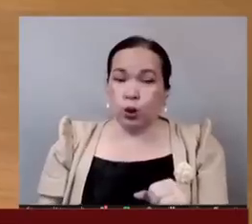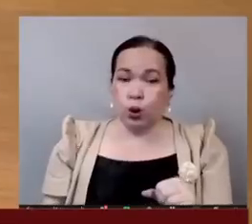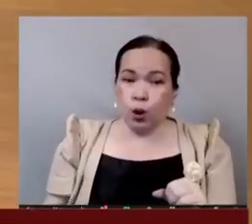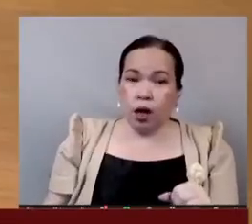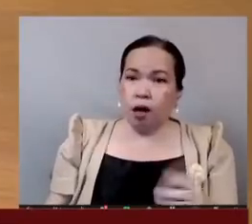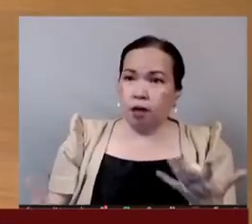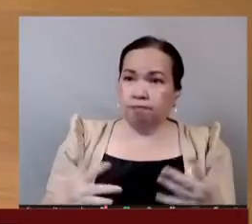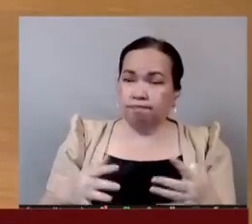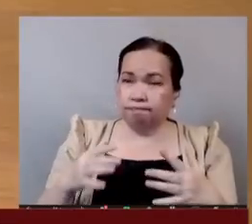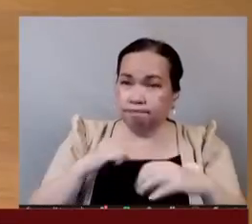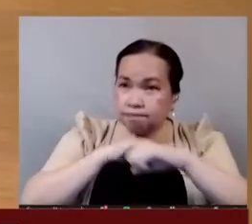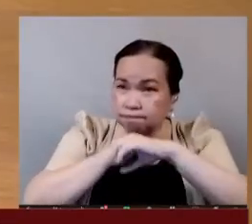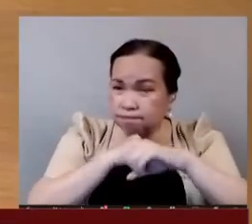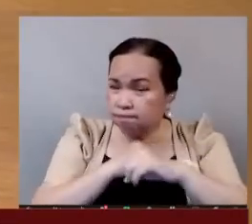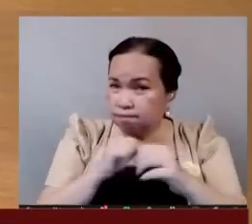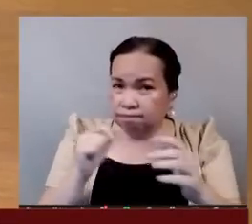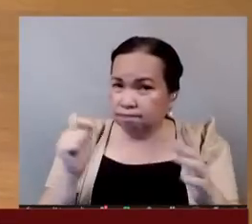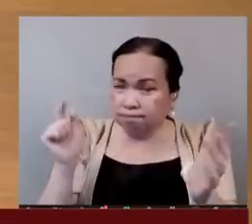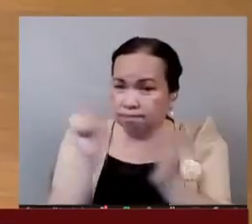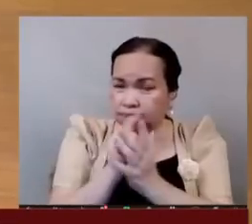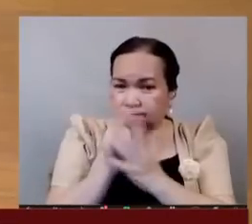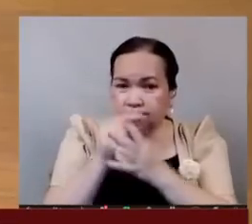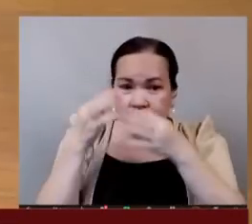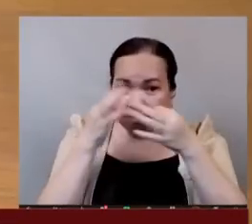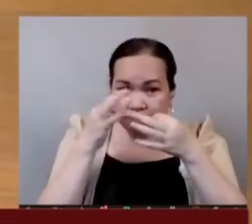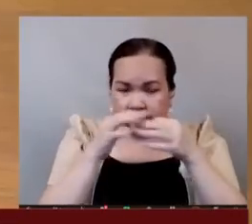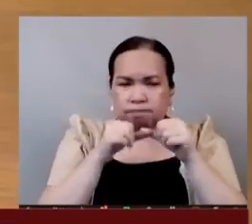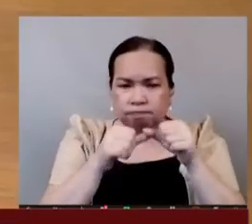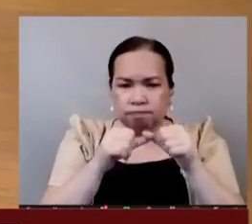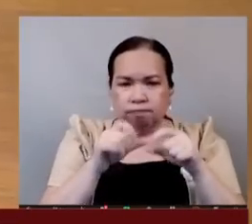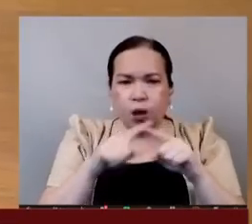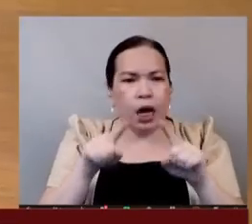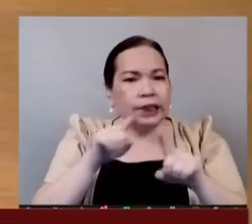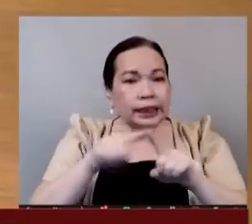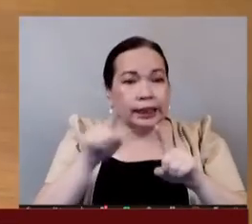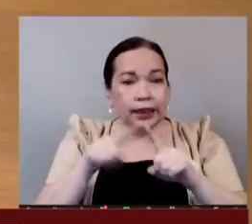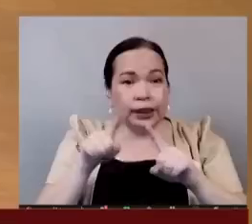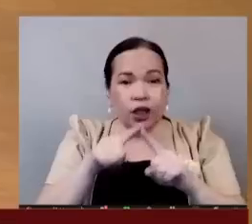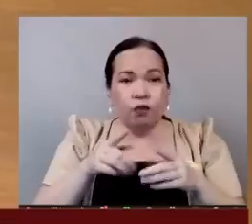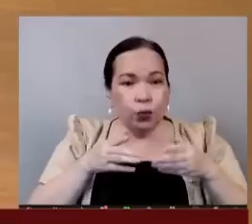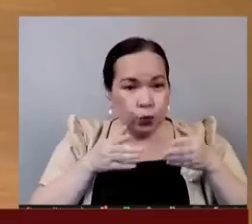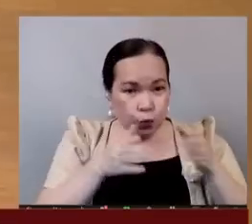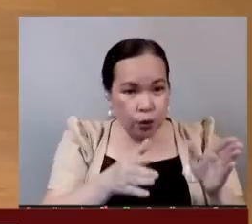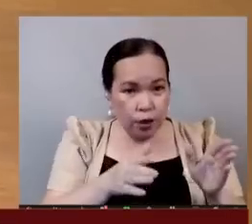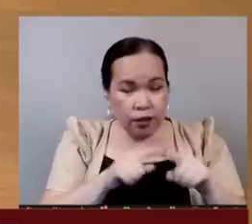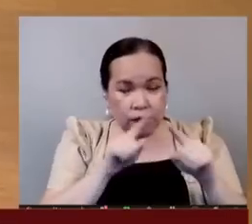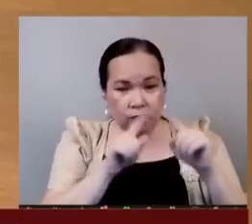drugs continues, but it has taken on a new face.